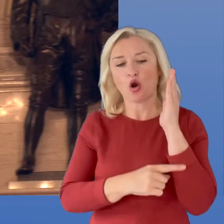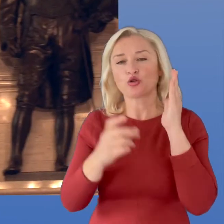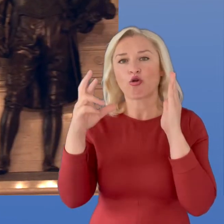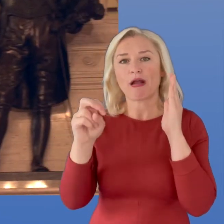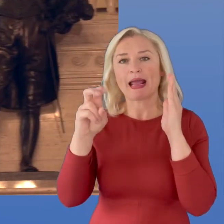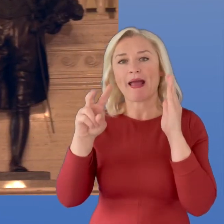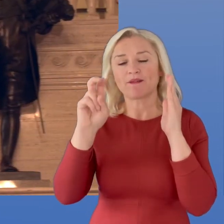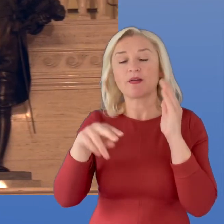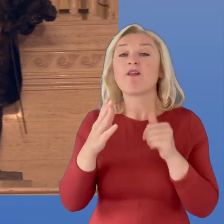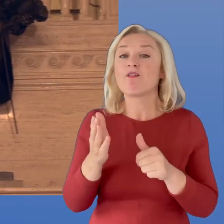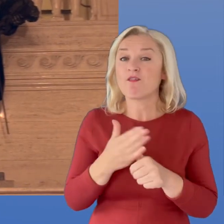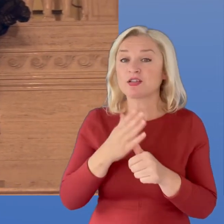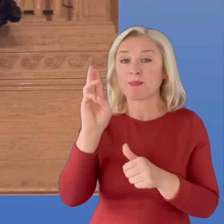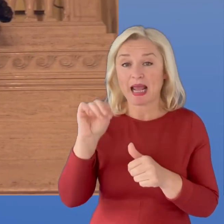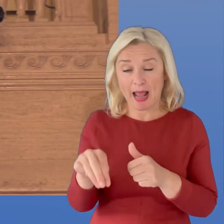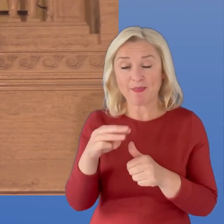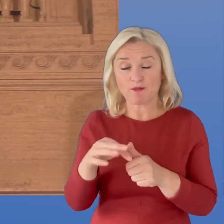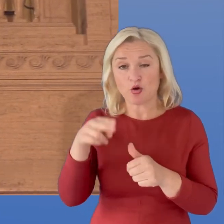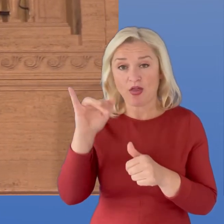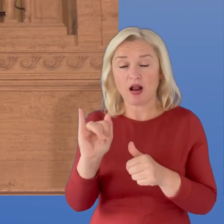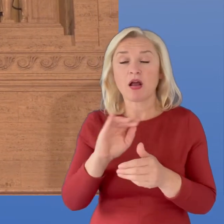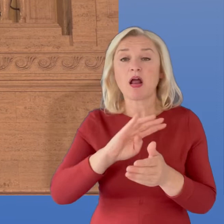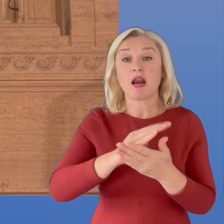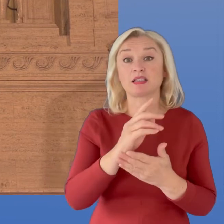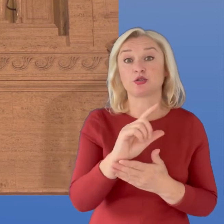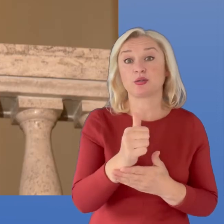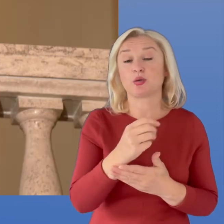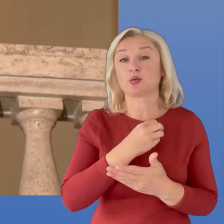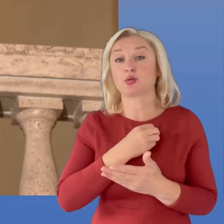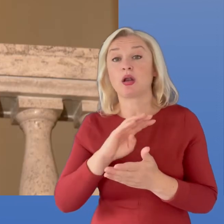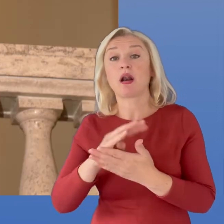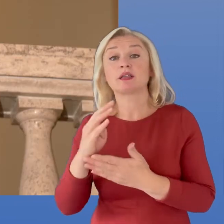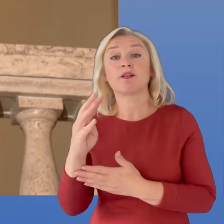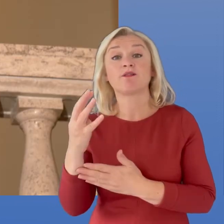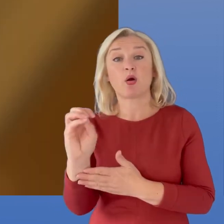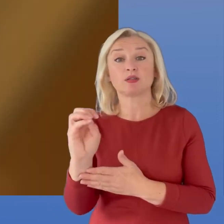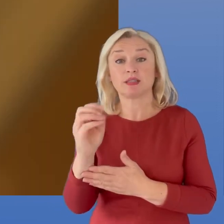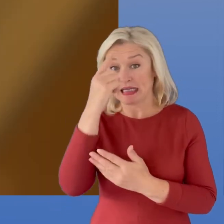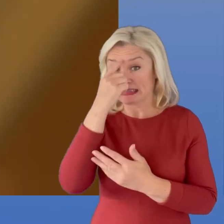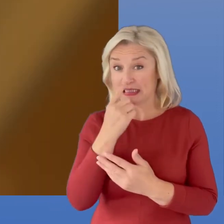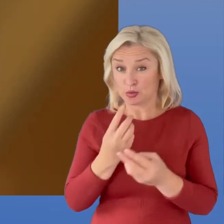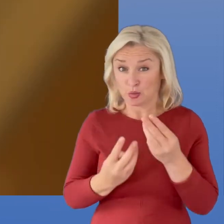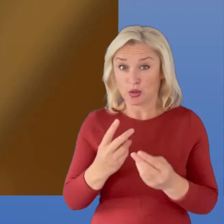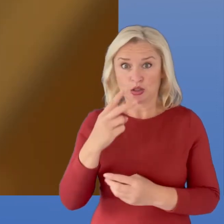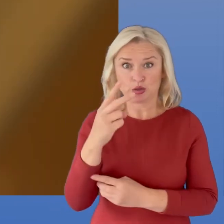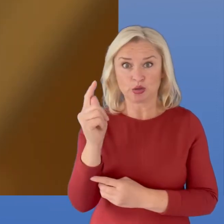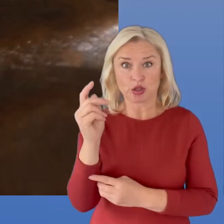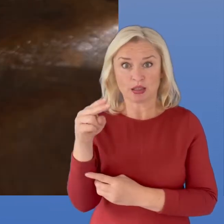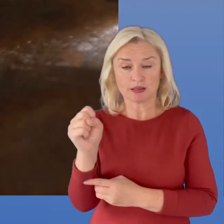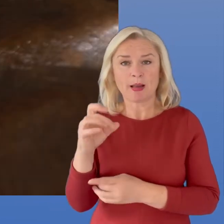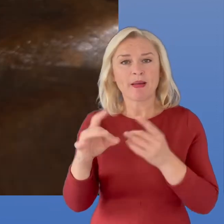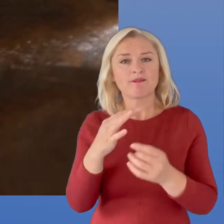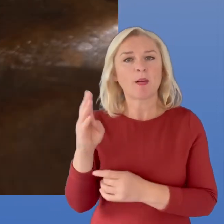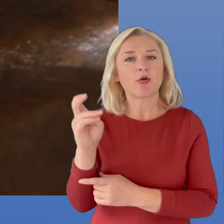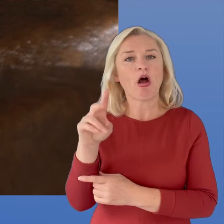Lord Craigavon, the first Prime Minister of Northern Ireland from 1921 to 1940. Weighing 2 tons, the statue is made